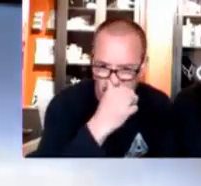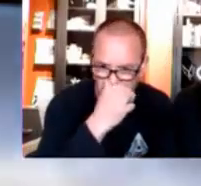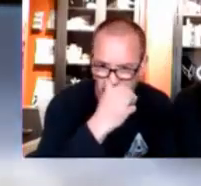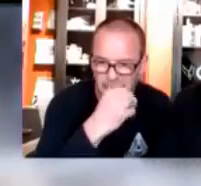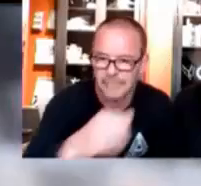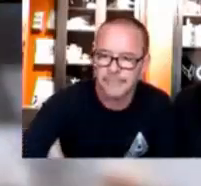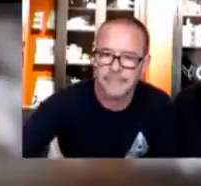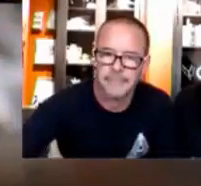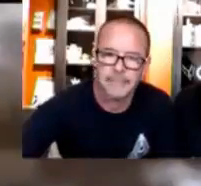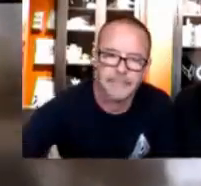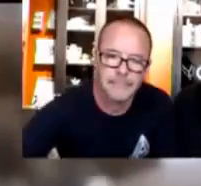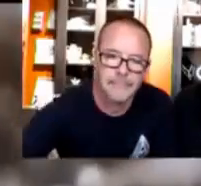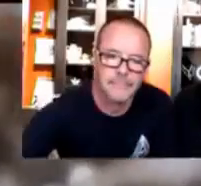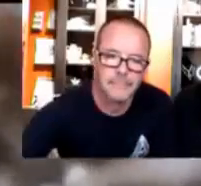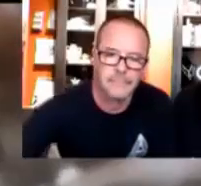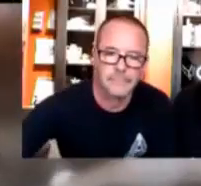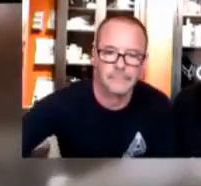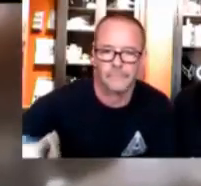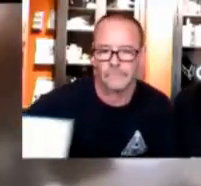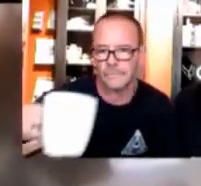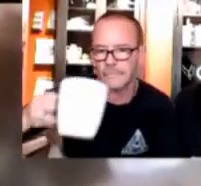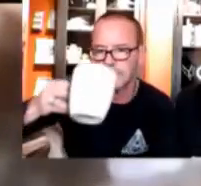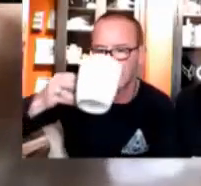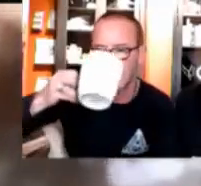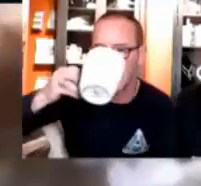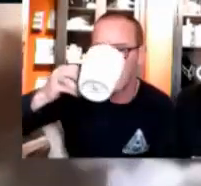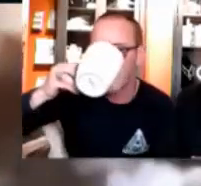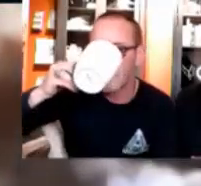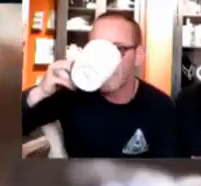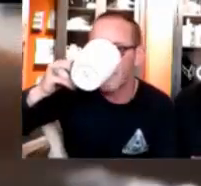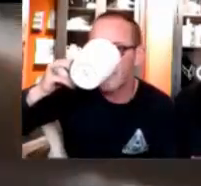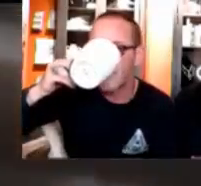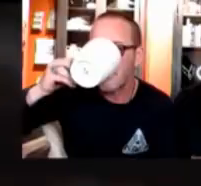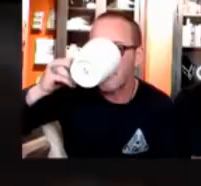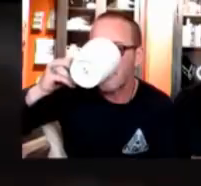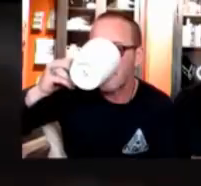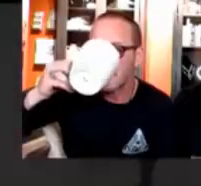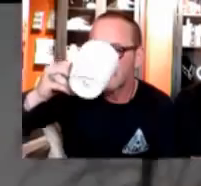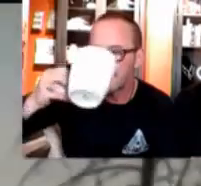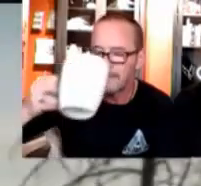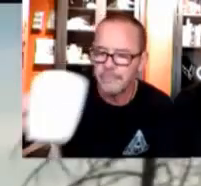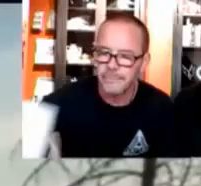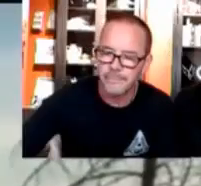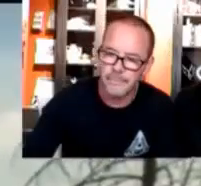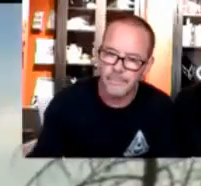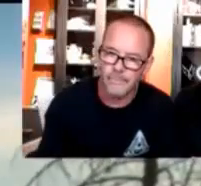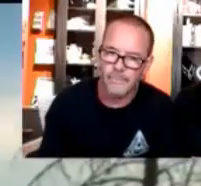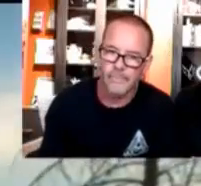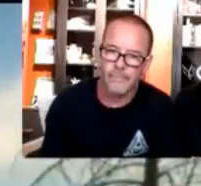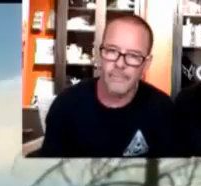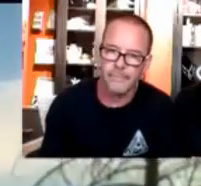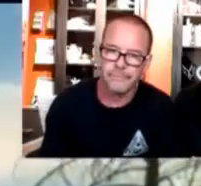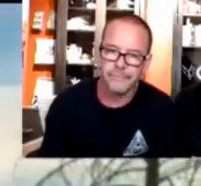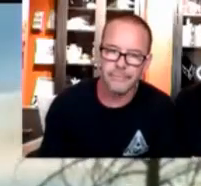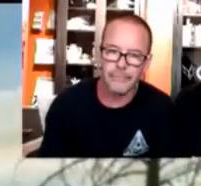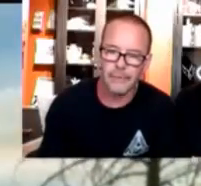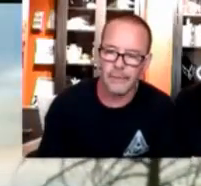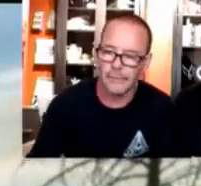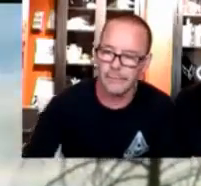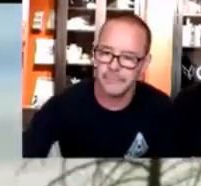and tumbles all the way down to the bottom. And the classic example is what happened in the Yellowstone National Park in the